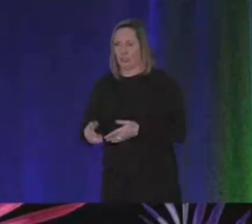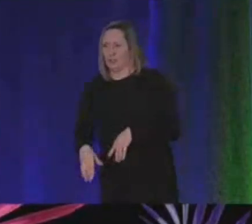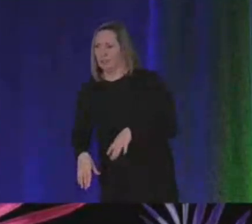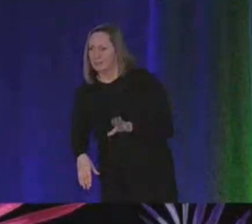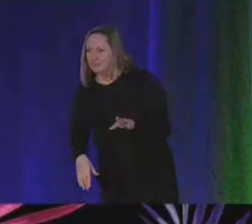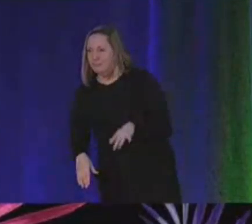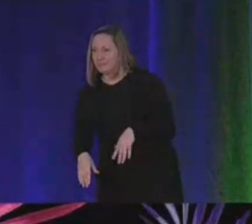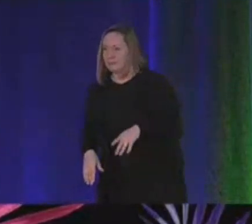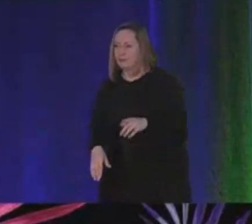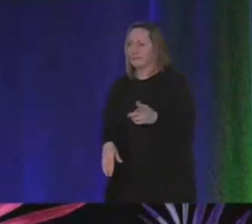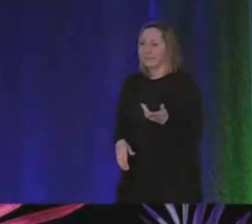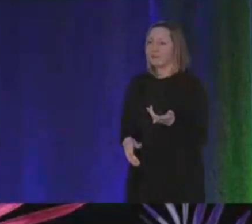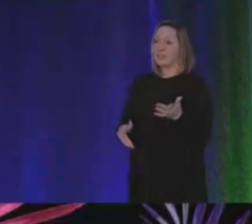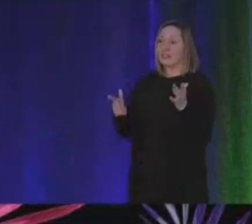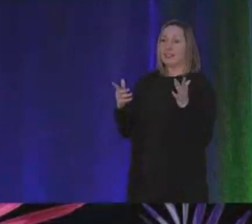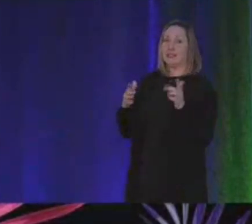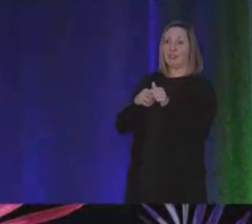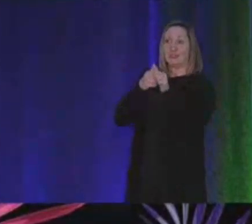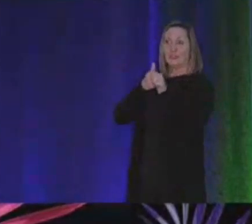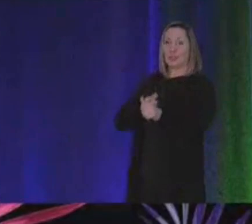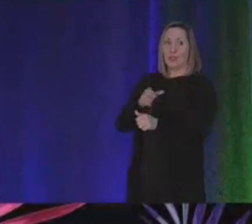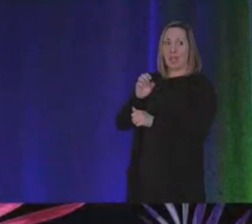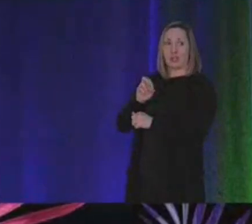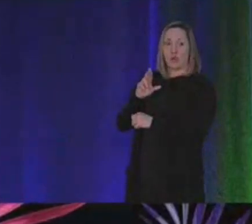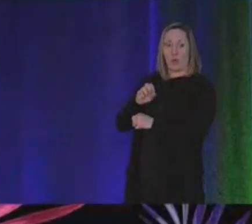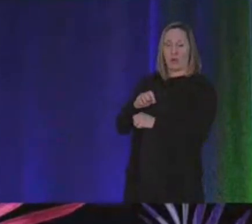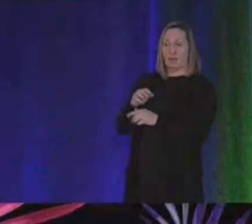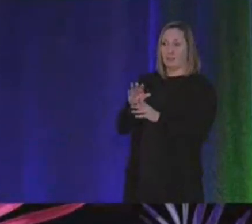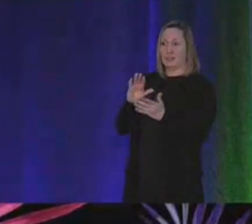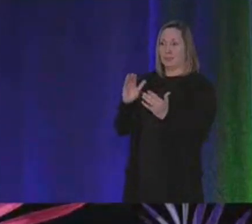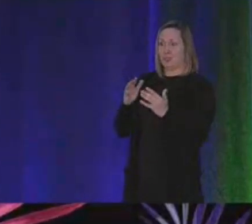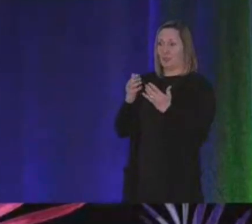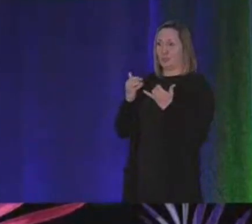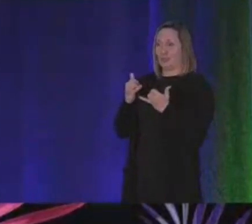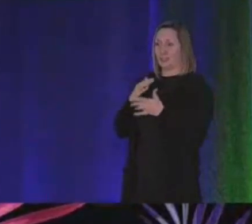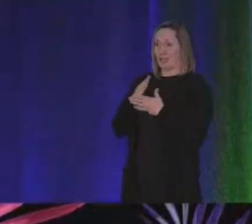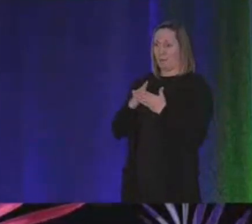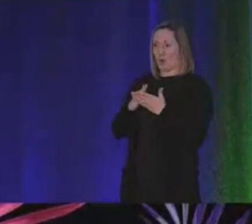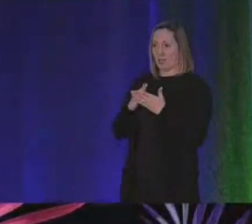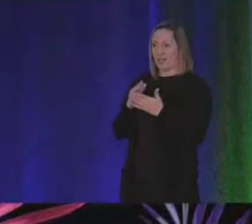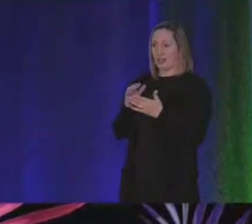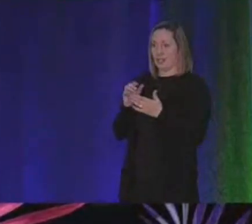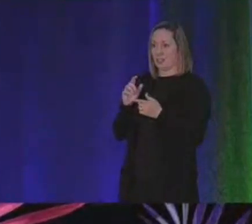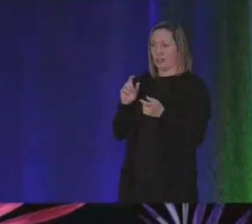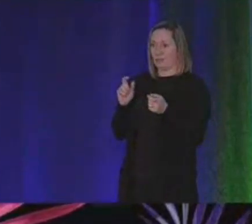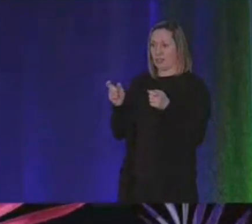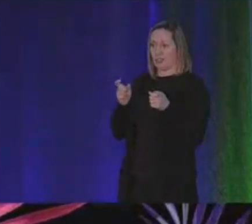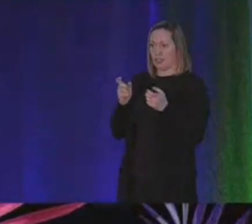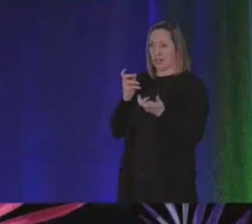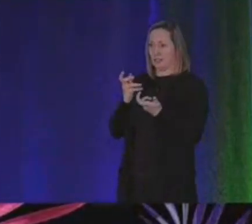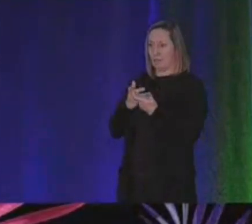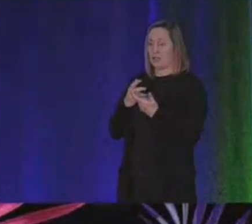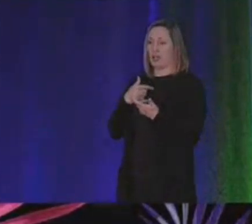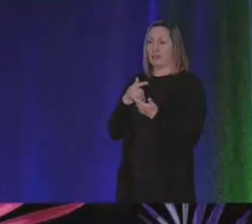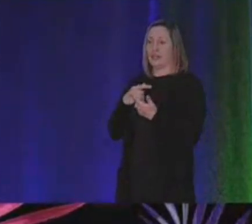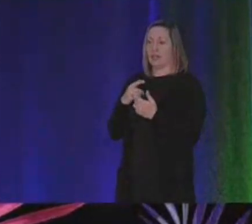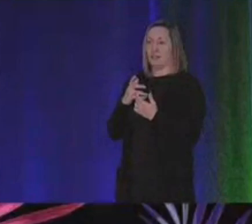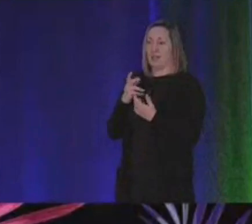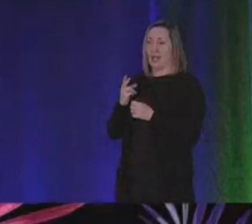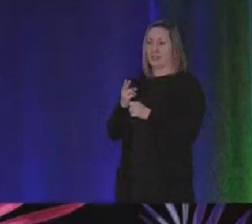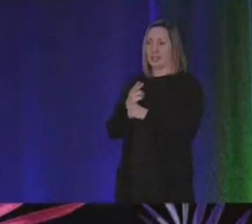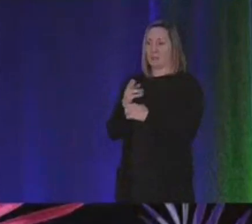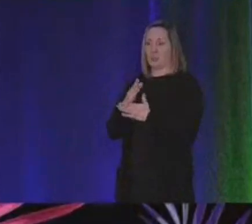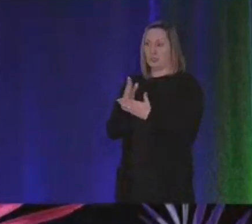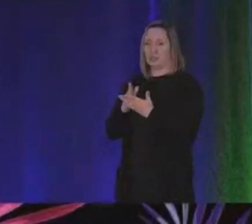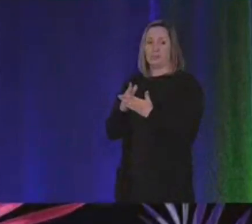useful chart to track your core versus your custom components. And then we have your core versus custom adoption by project. There's also